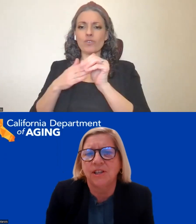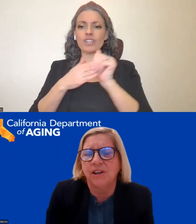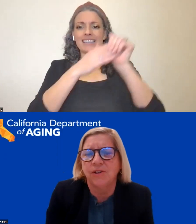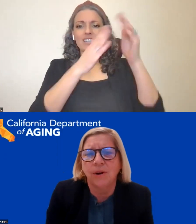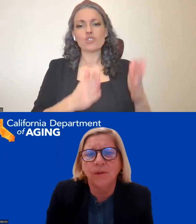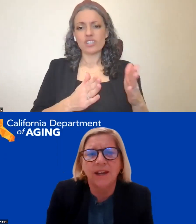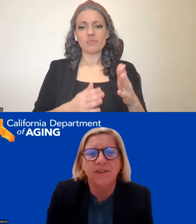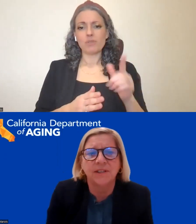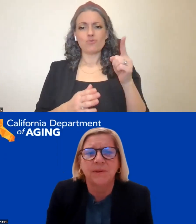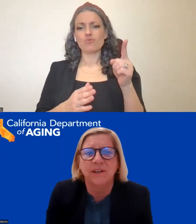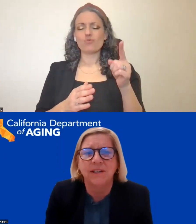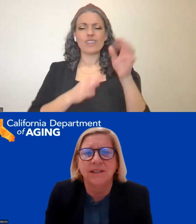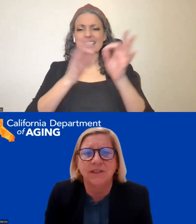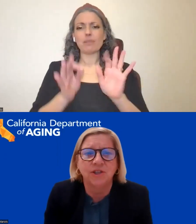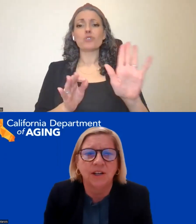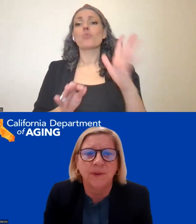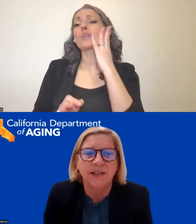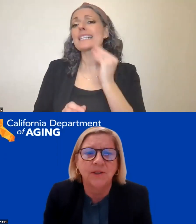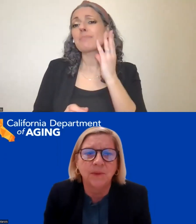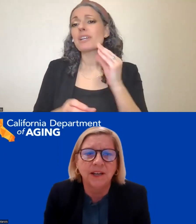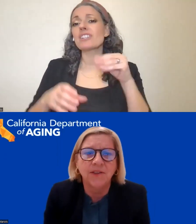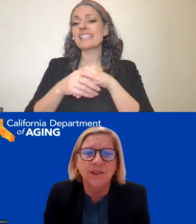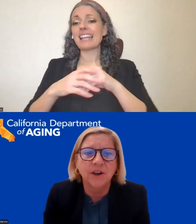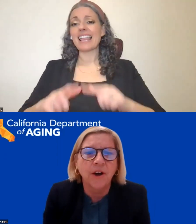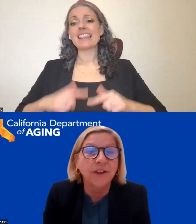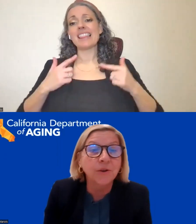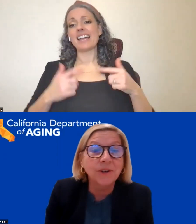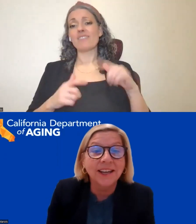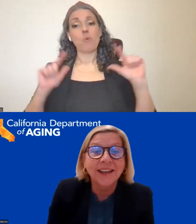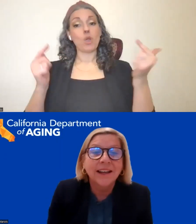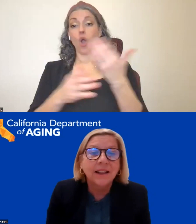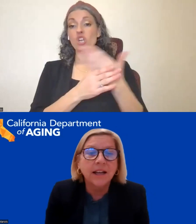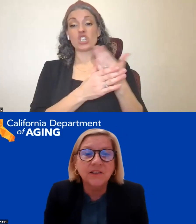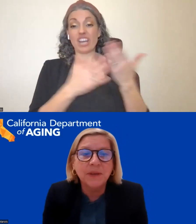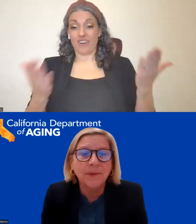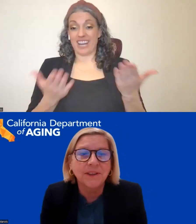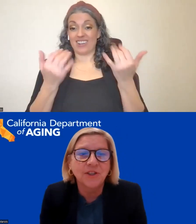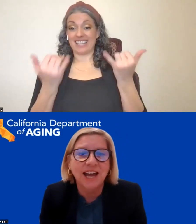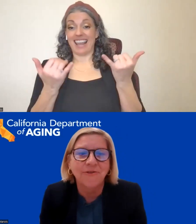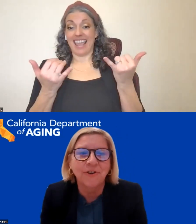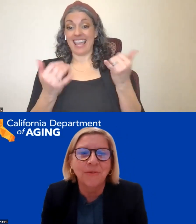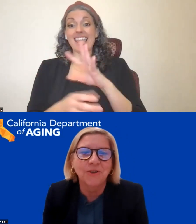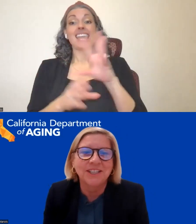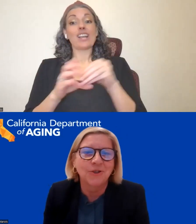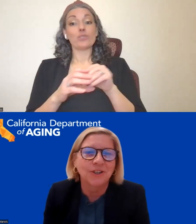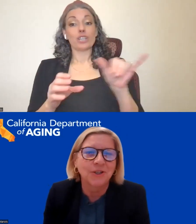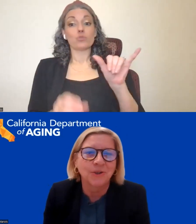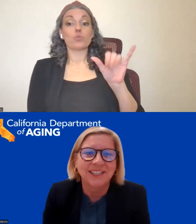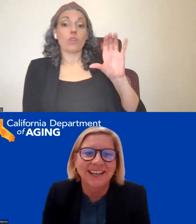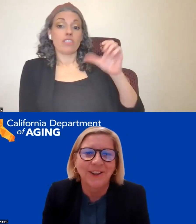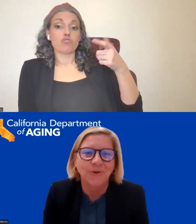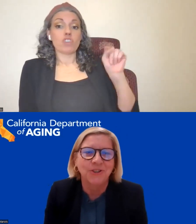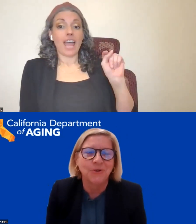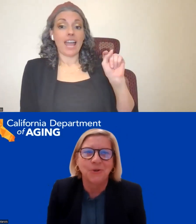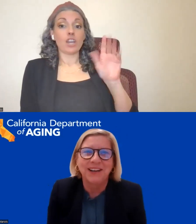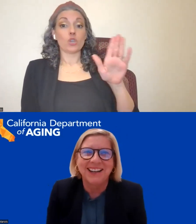for touching on your own life experience that's shared by so many on this call, including lots of people in the chat from your district who are